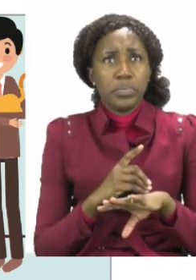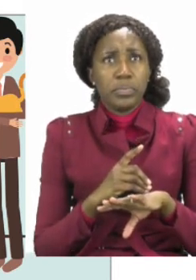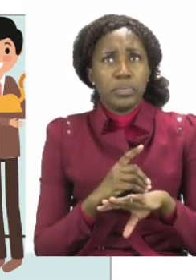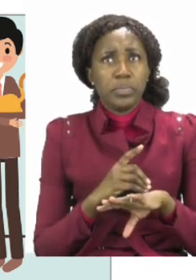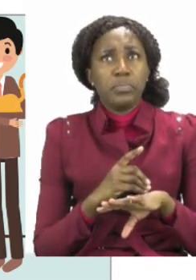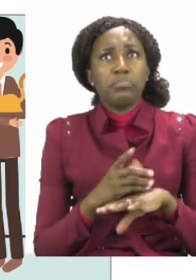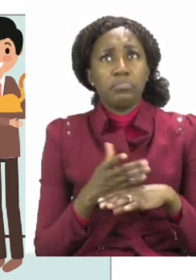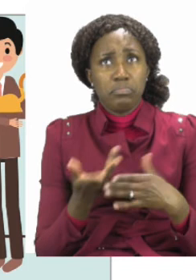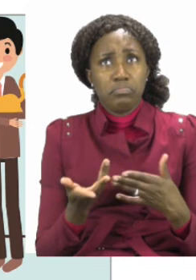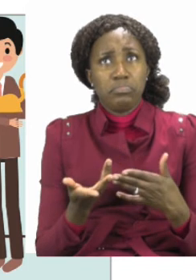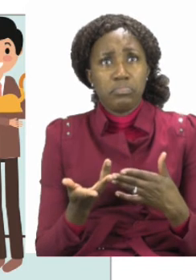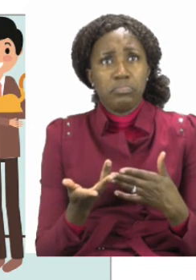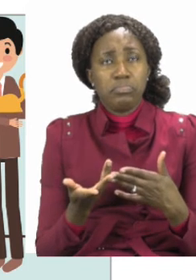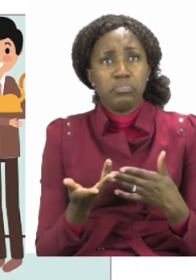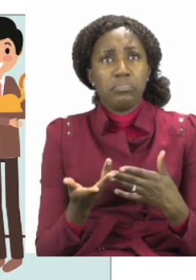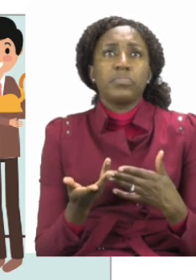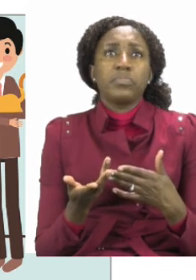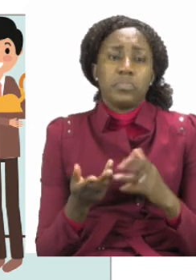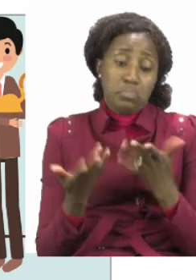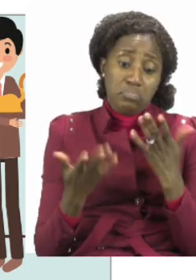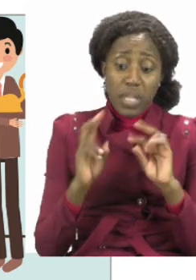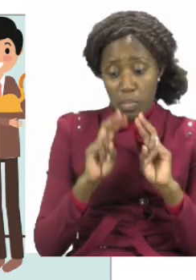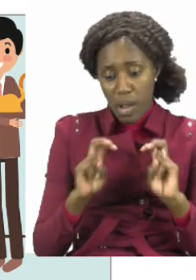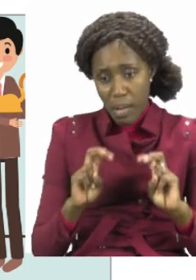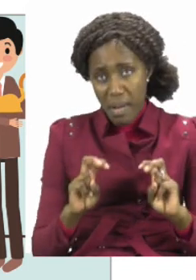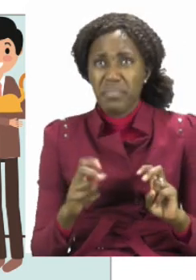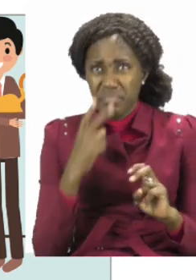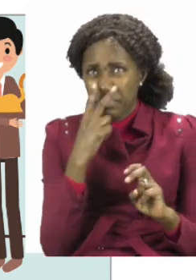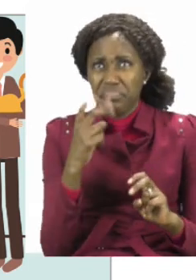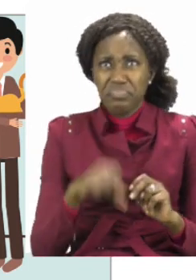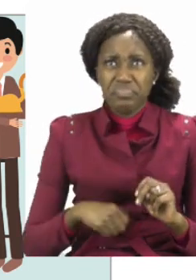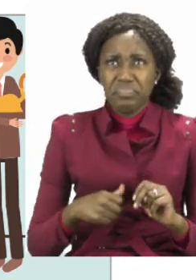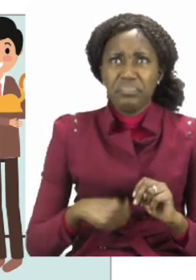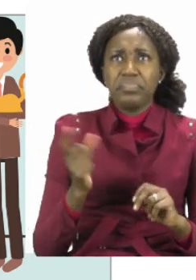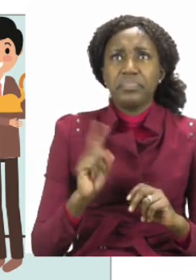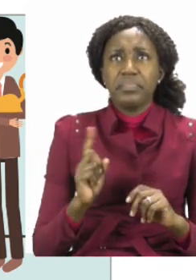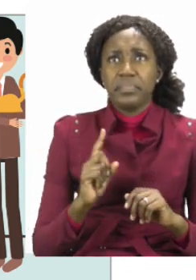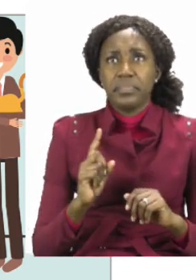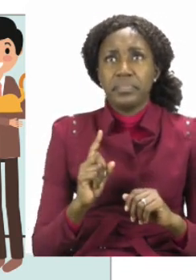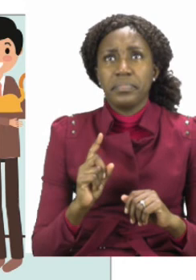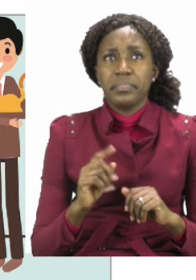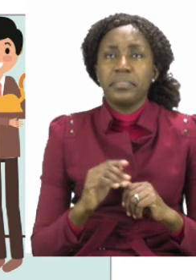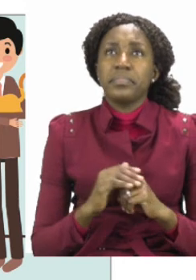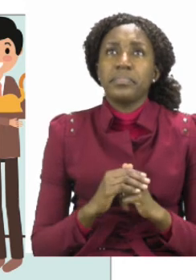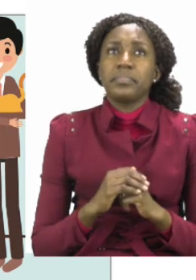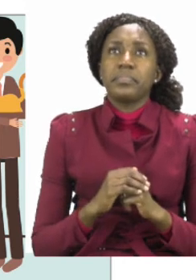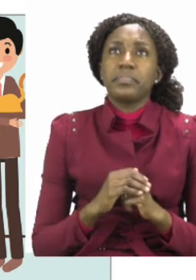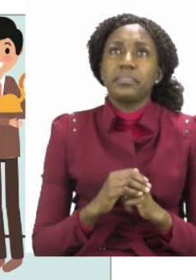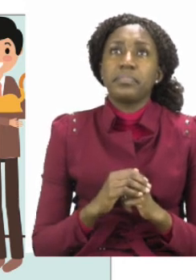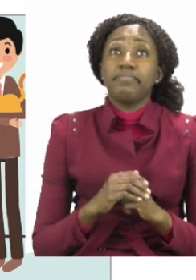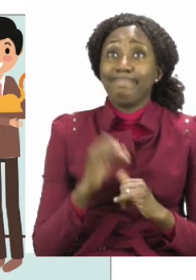looked at or examined to see what is wrong. And in the